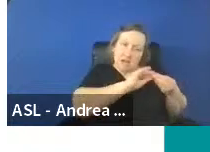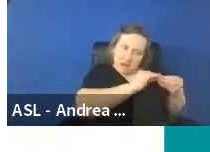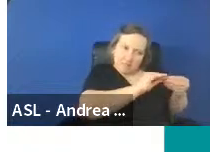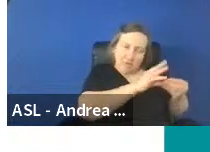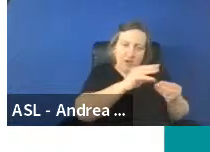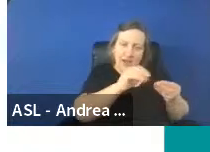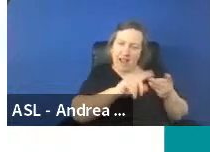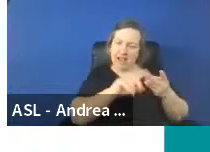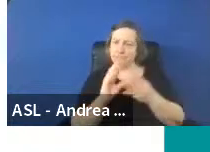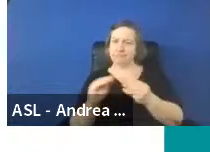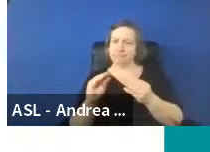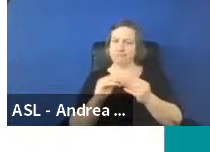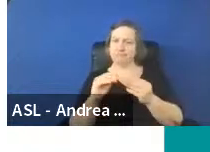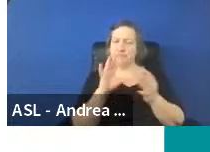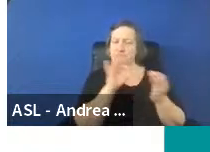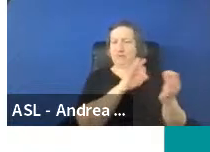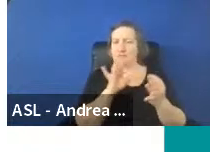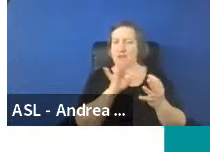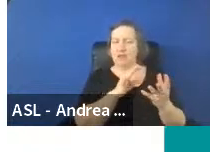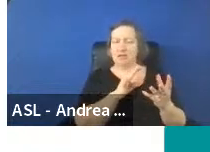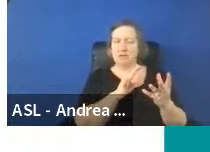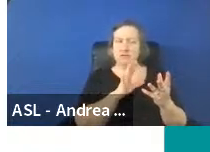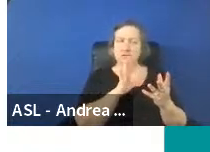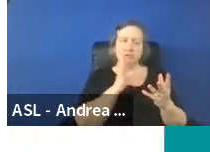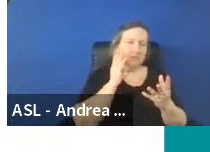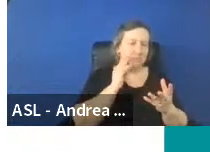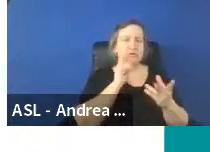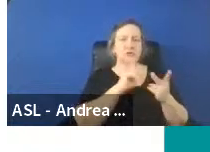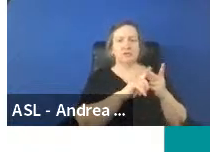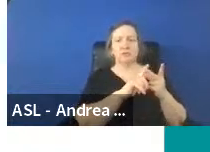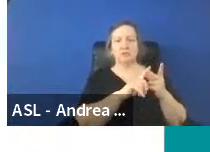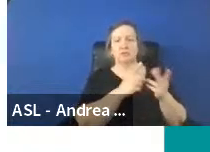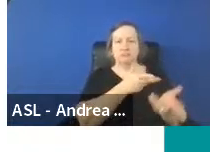various engagement opportunities.